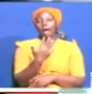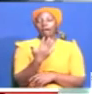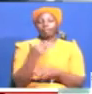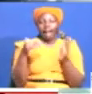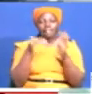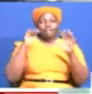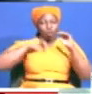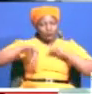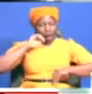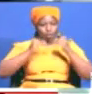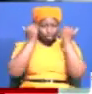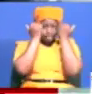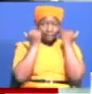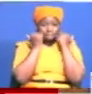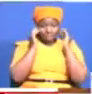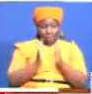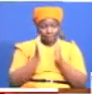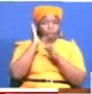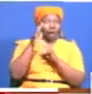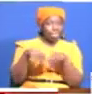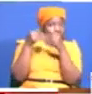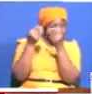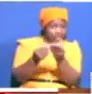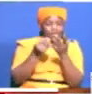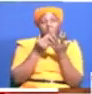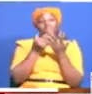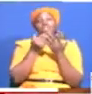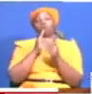Douglas Ogoti is to give directions on the document in question on